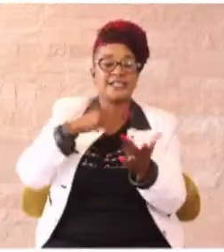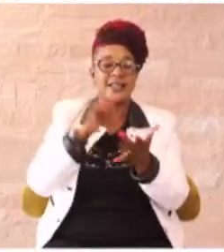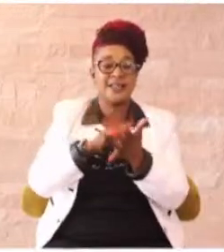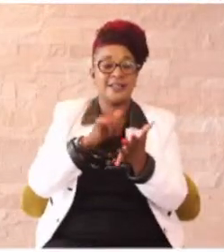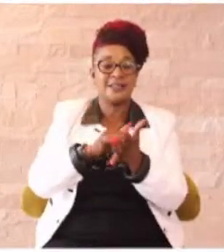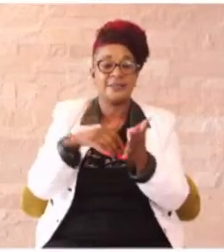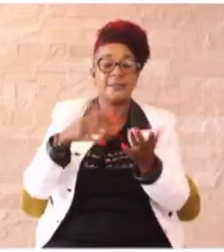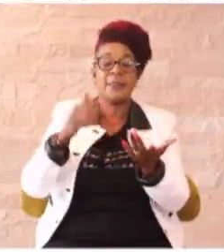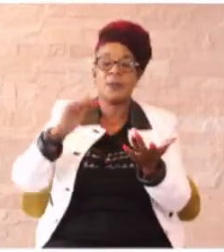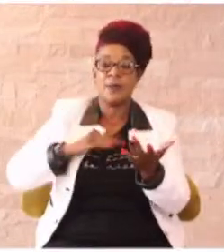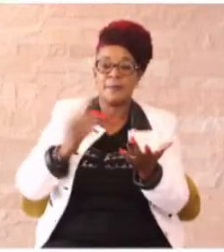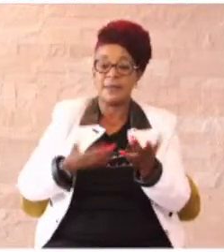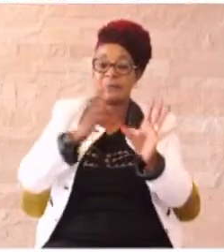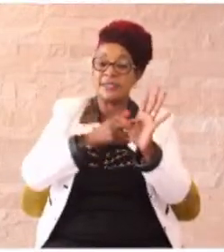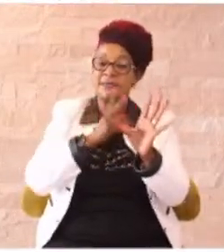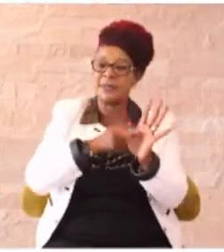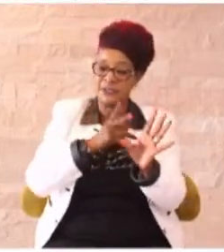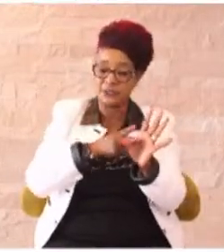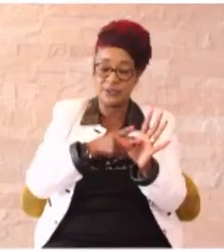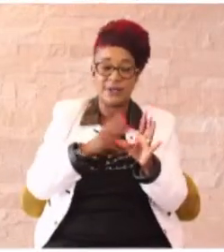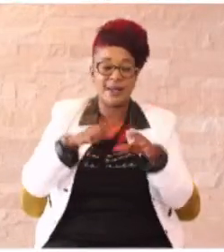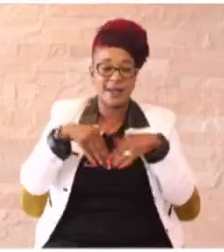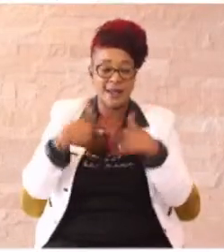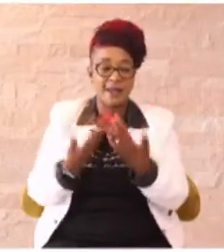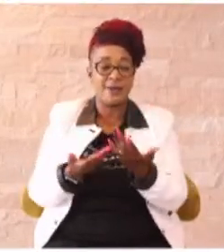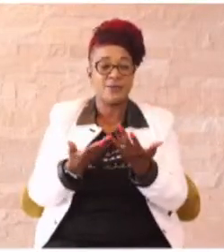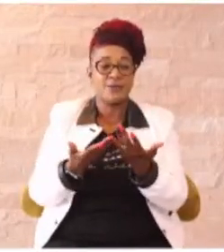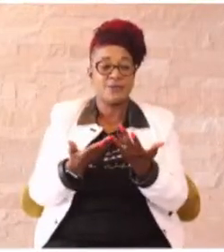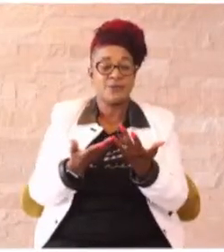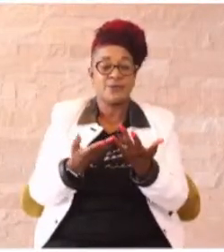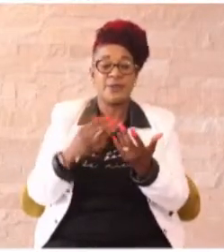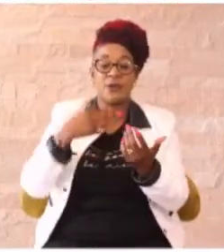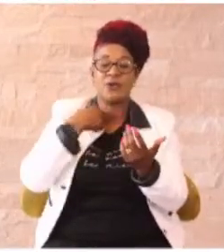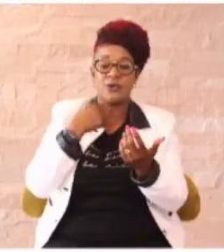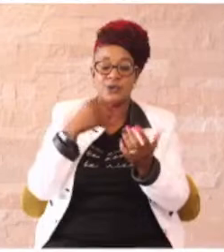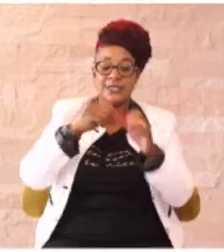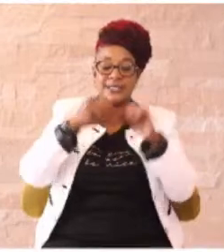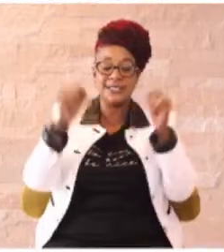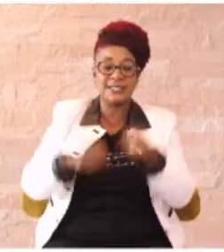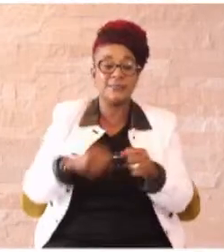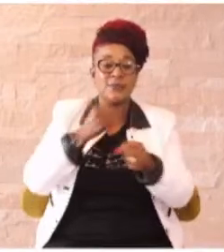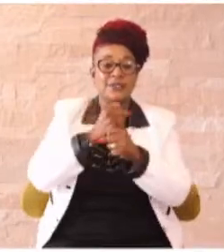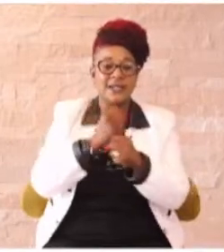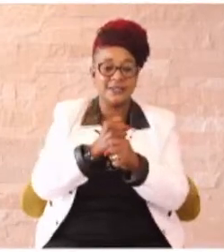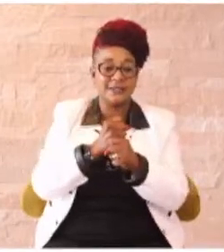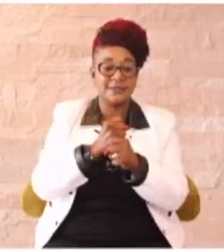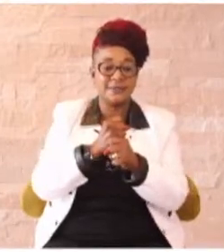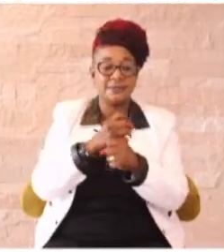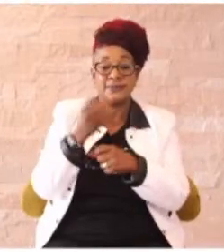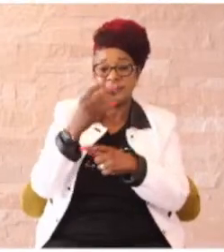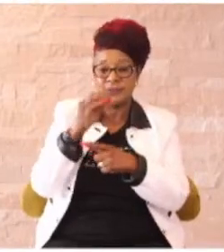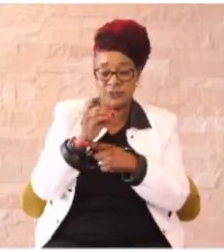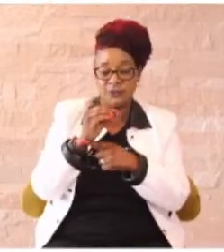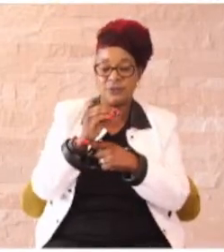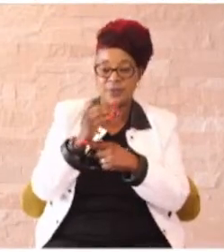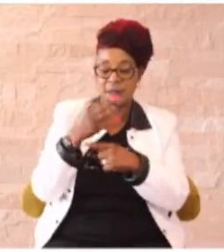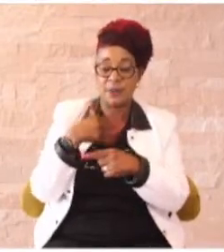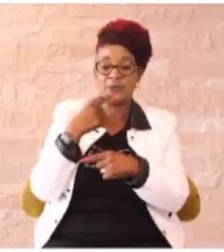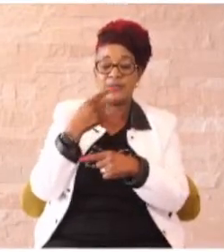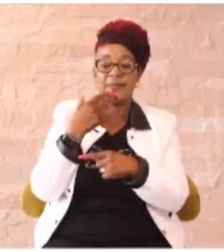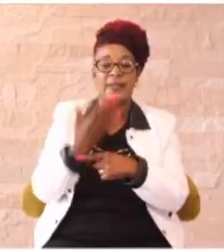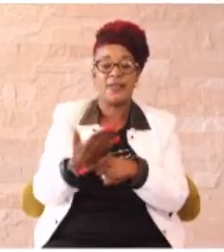women's participation, how the government system is working, and so on and so forth. So I just wanted to say thank